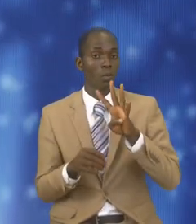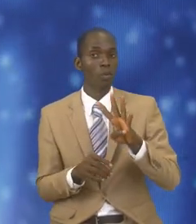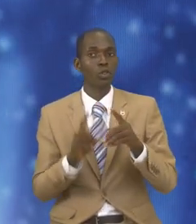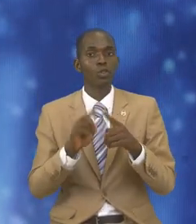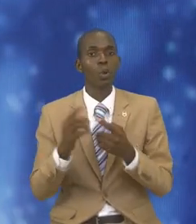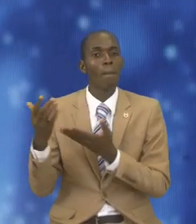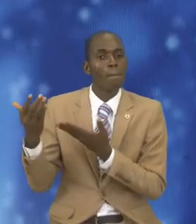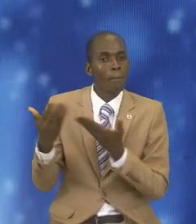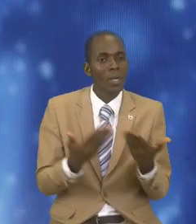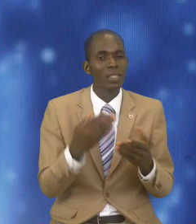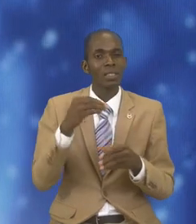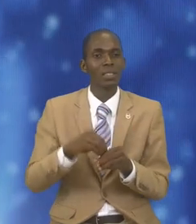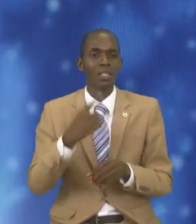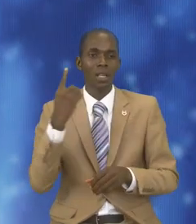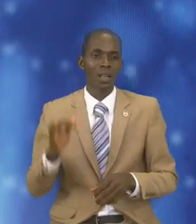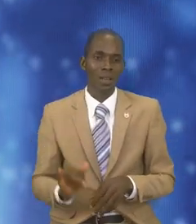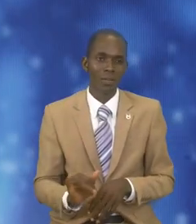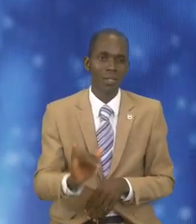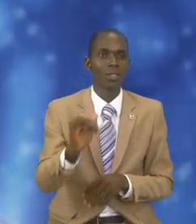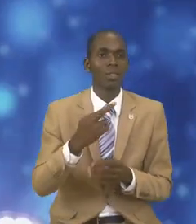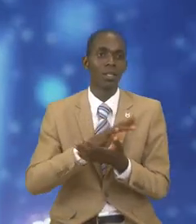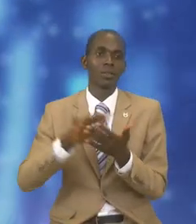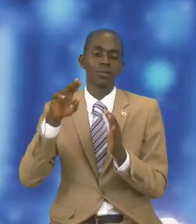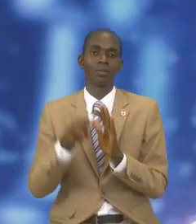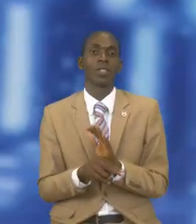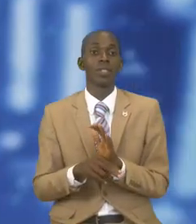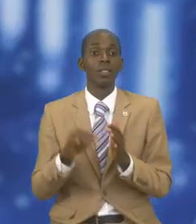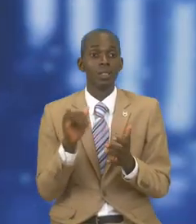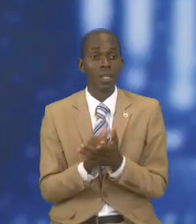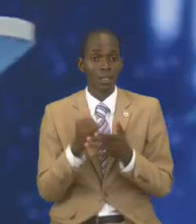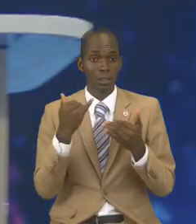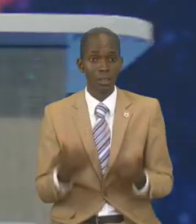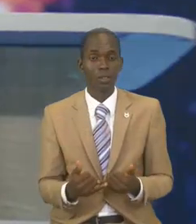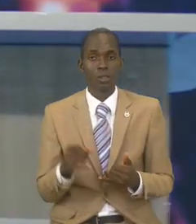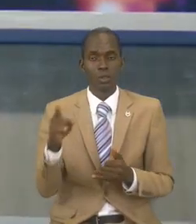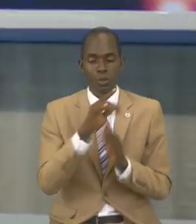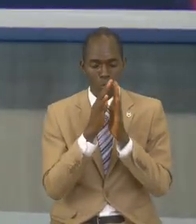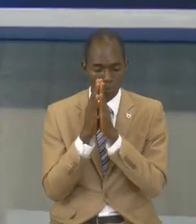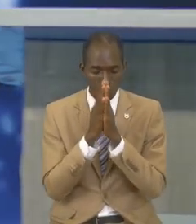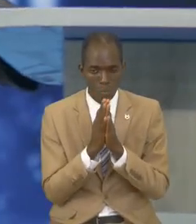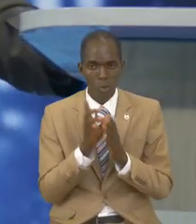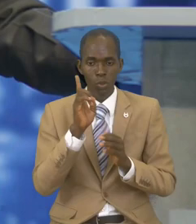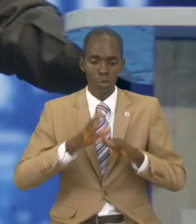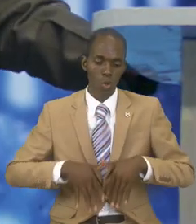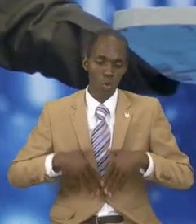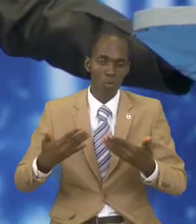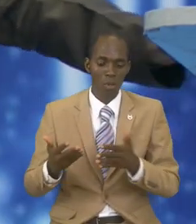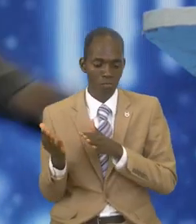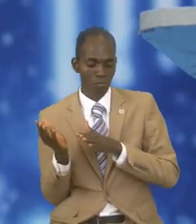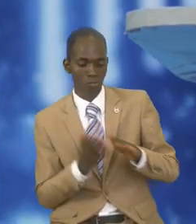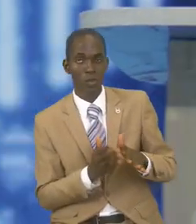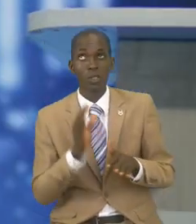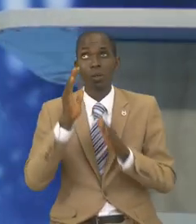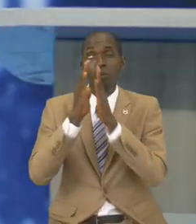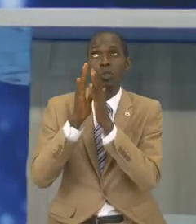in everlasting righteousness. That now you pray, you confess, you forsake, you seek the